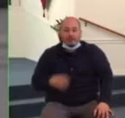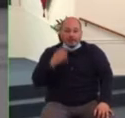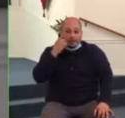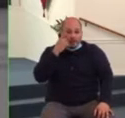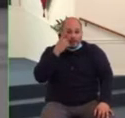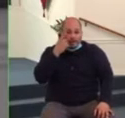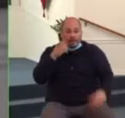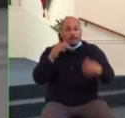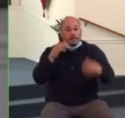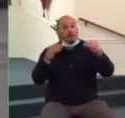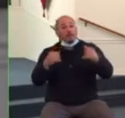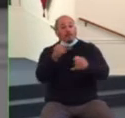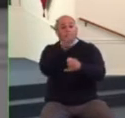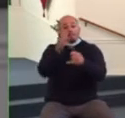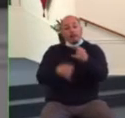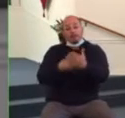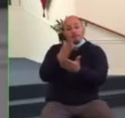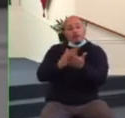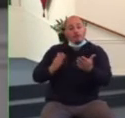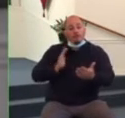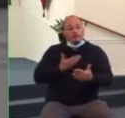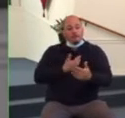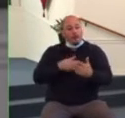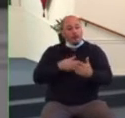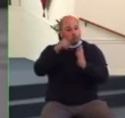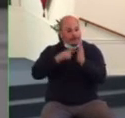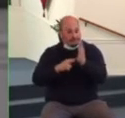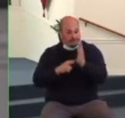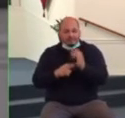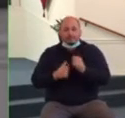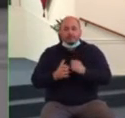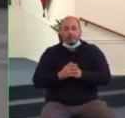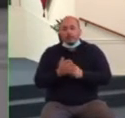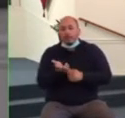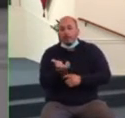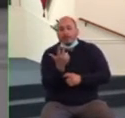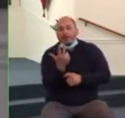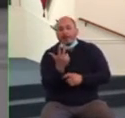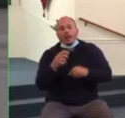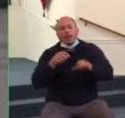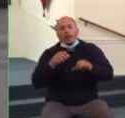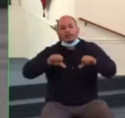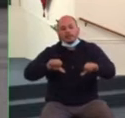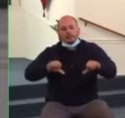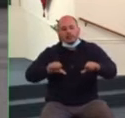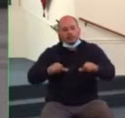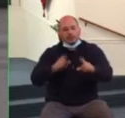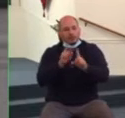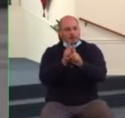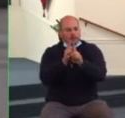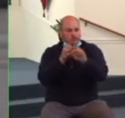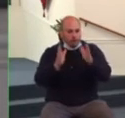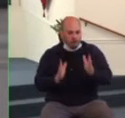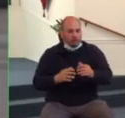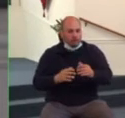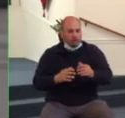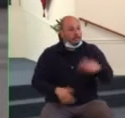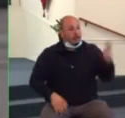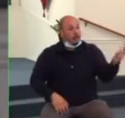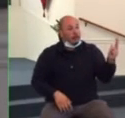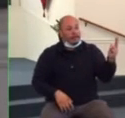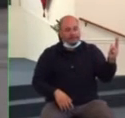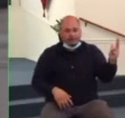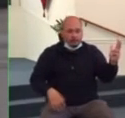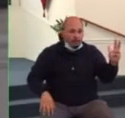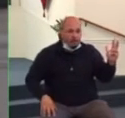his followers to full, absolute devotion to the kingdom of God. Following Jesus may cost